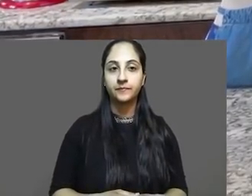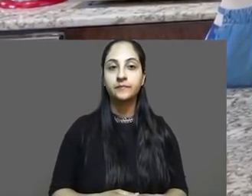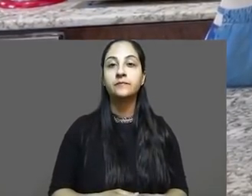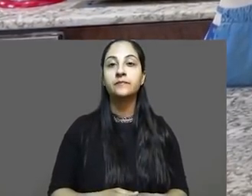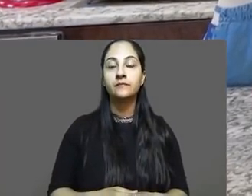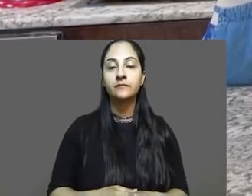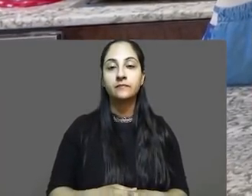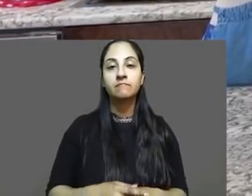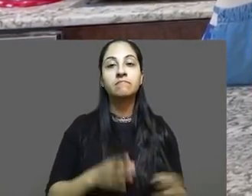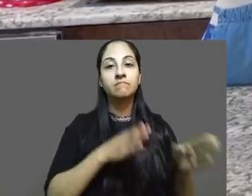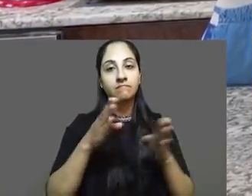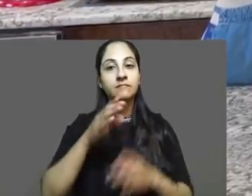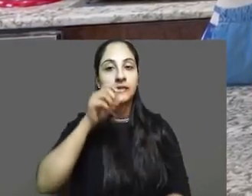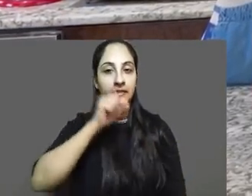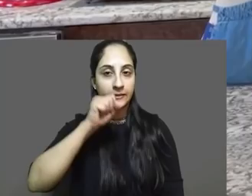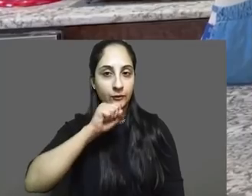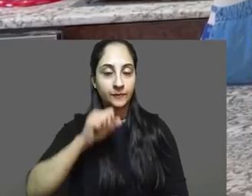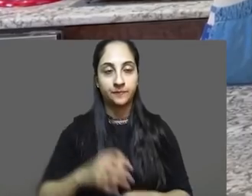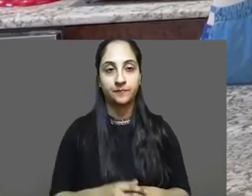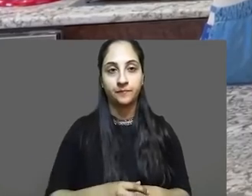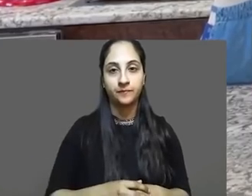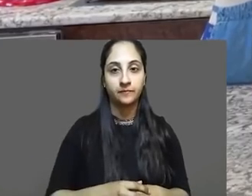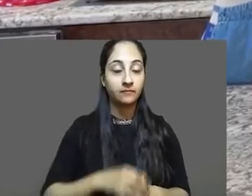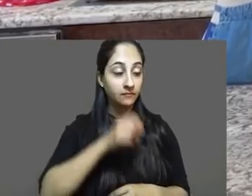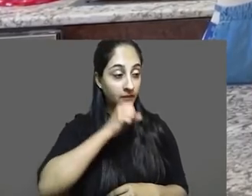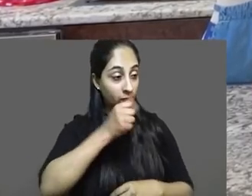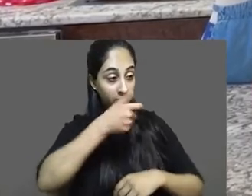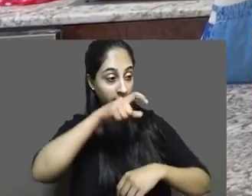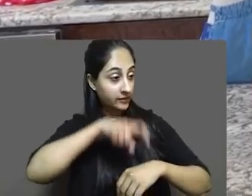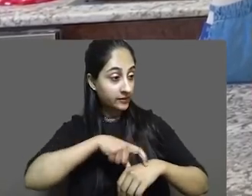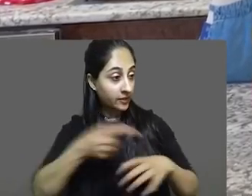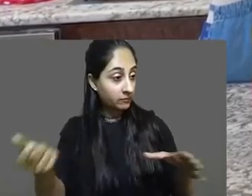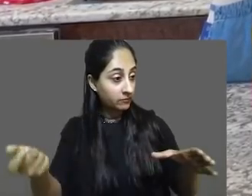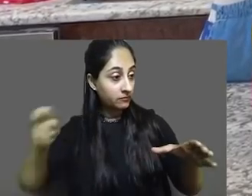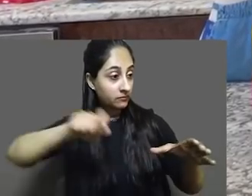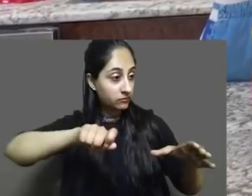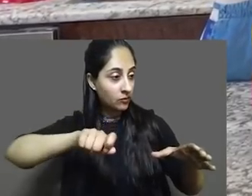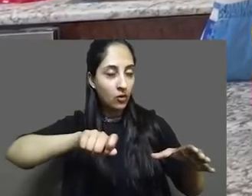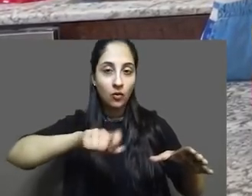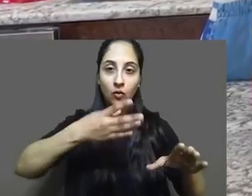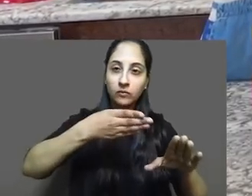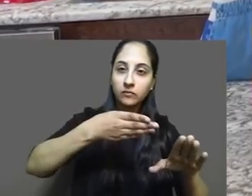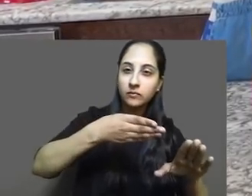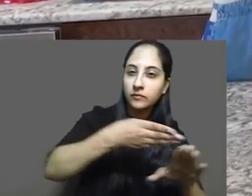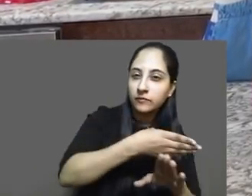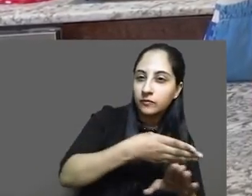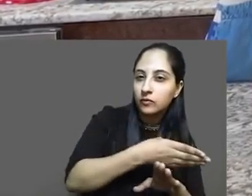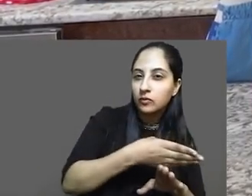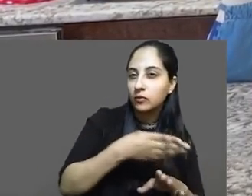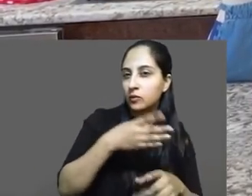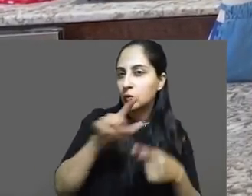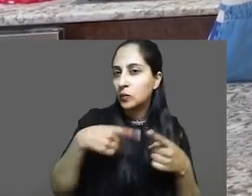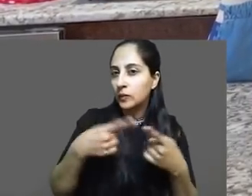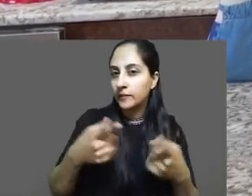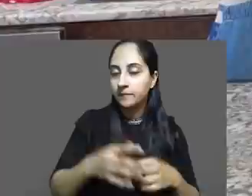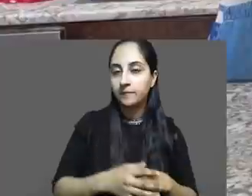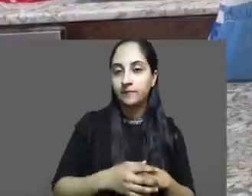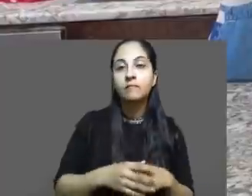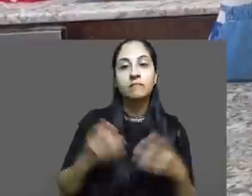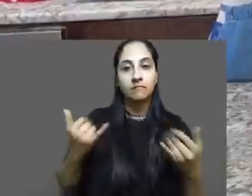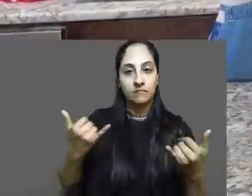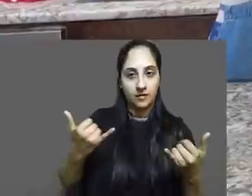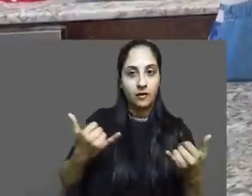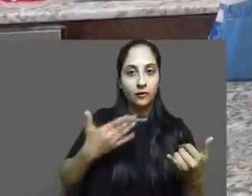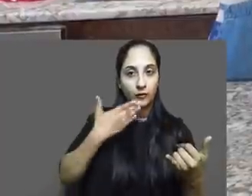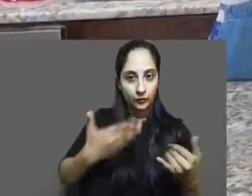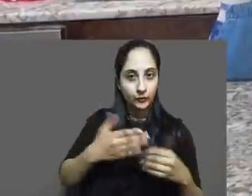cream. And can this just be added anytime, or do we just... We need to add this right before serving, We can add it now because we can